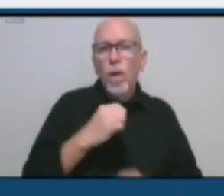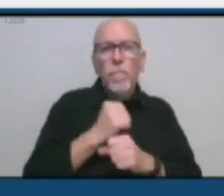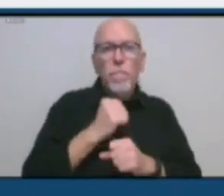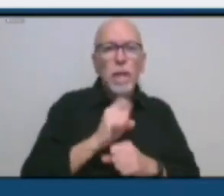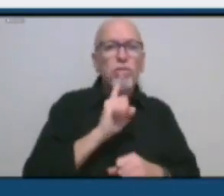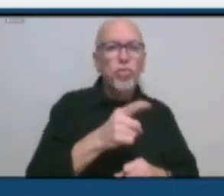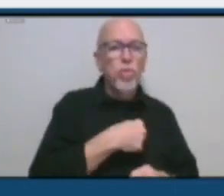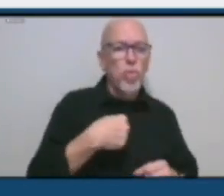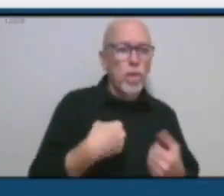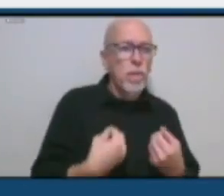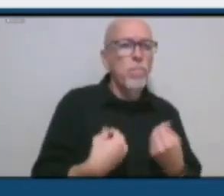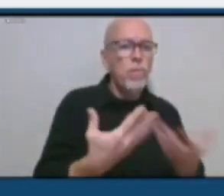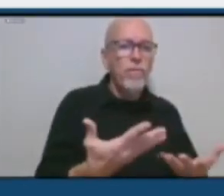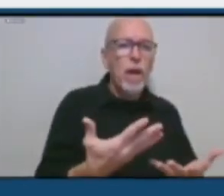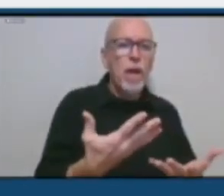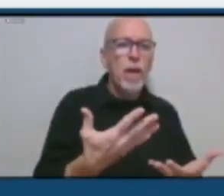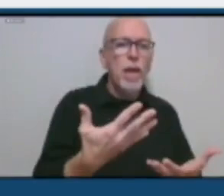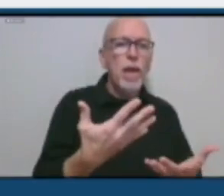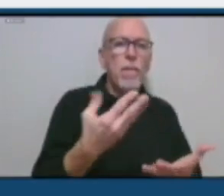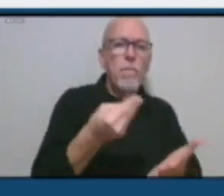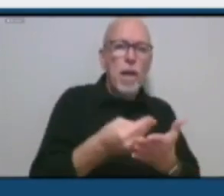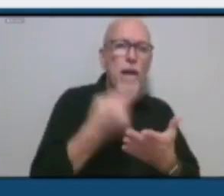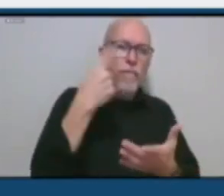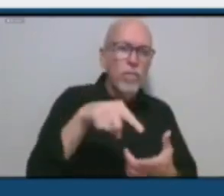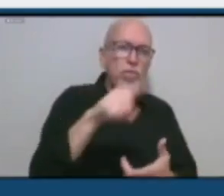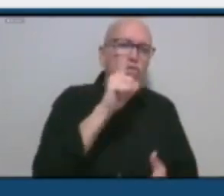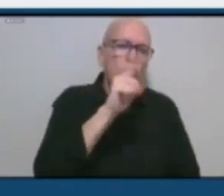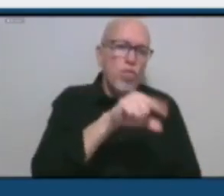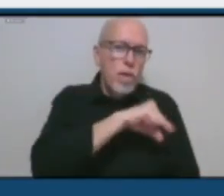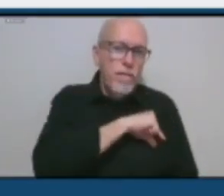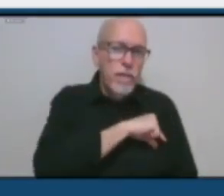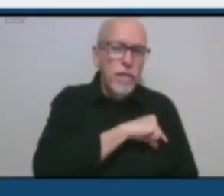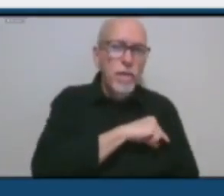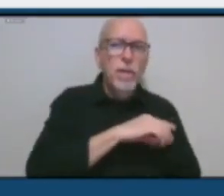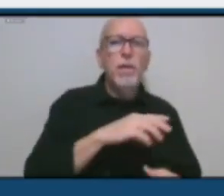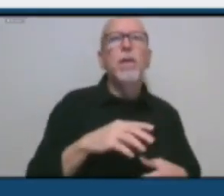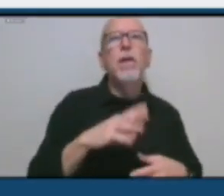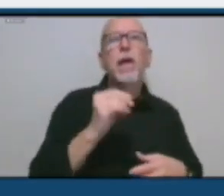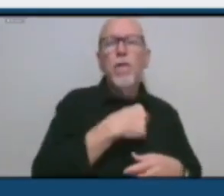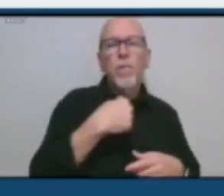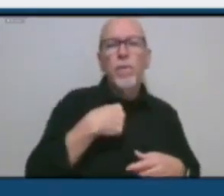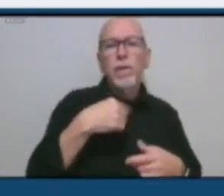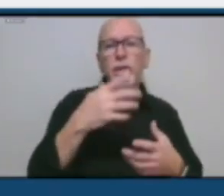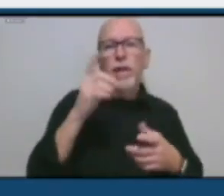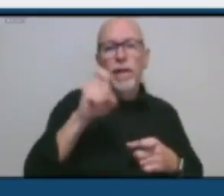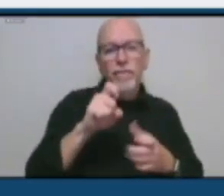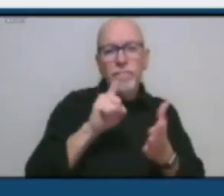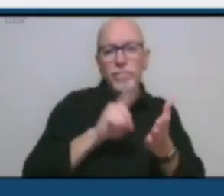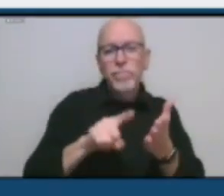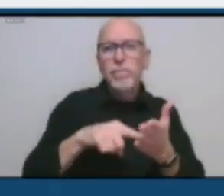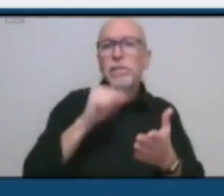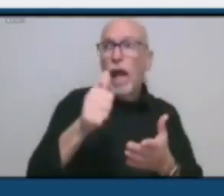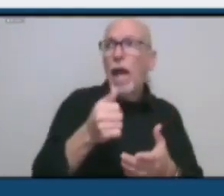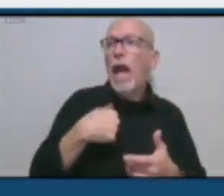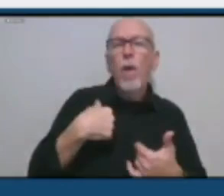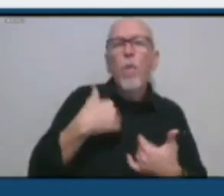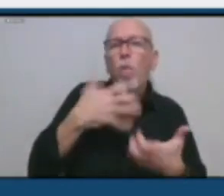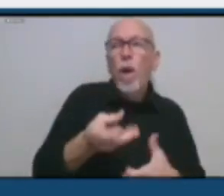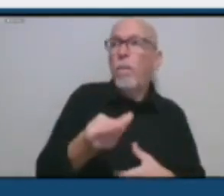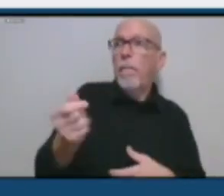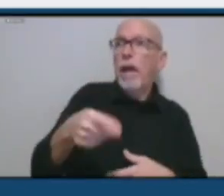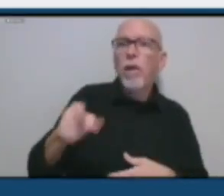providing eligible Hoosiers the payments, and we're not getting the information or getting payments out to those who don't deserve